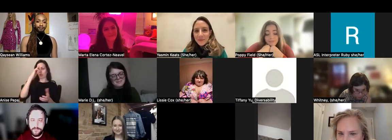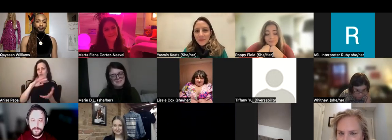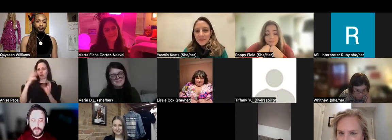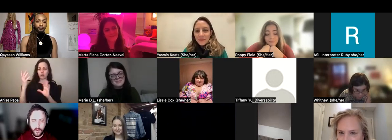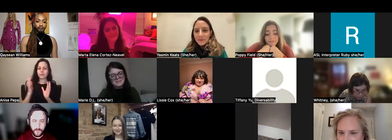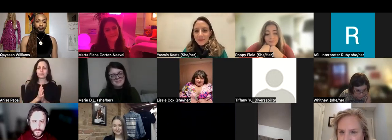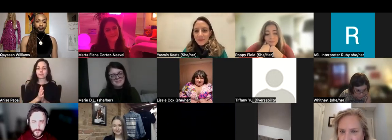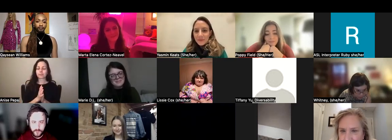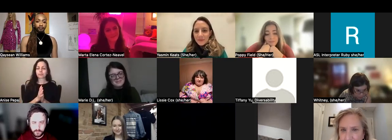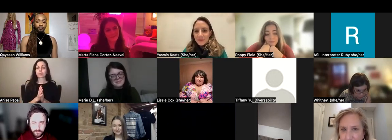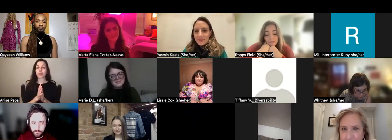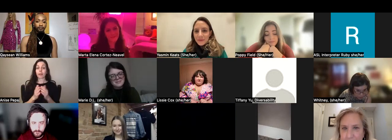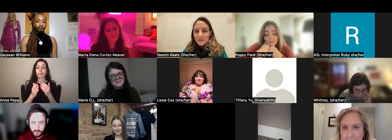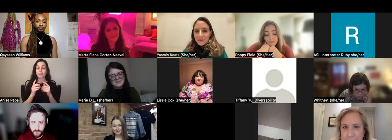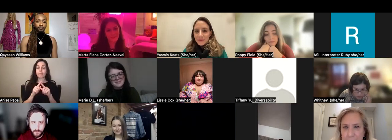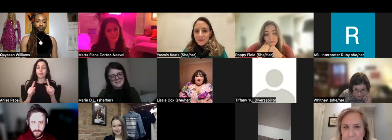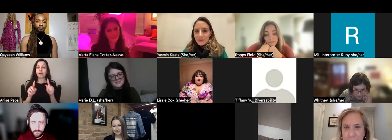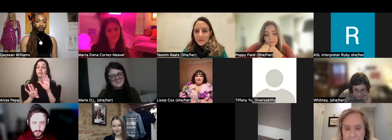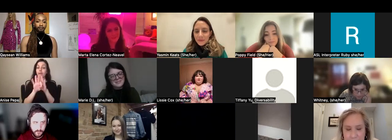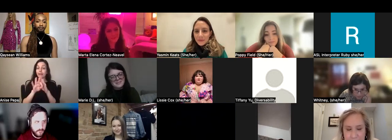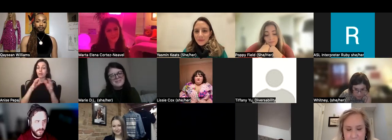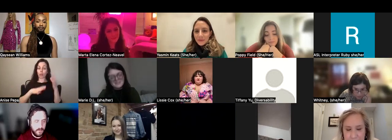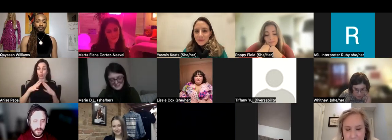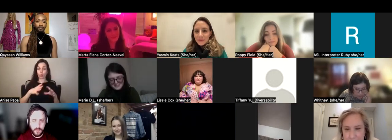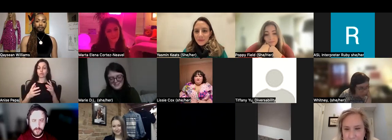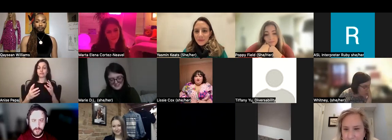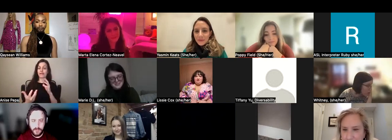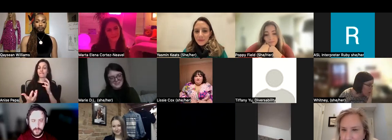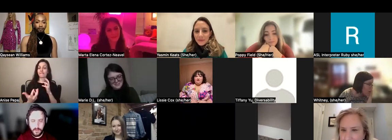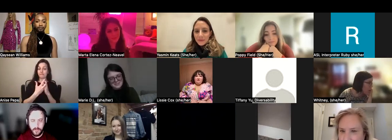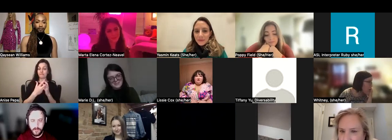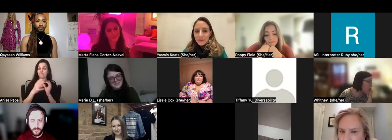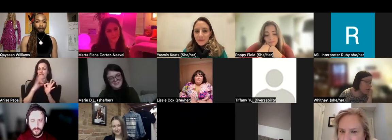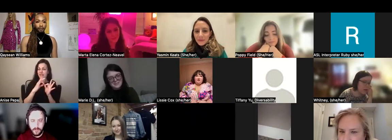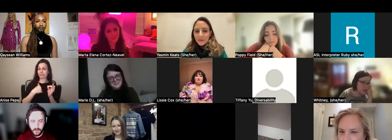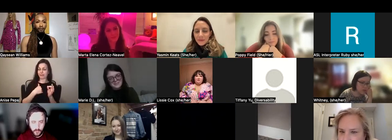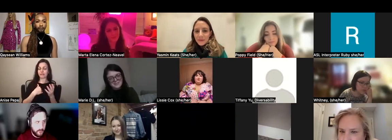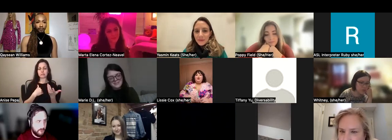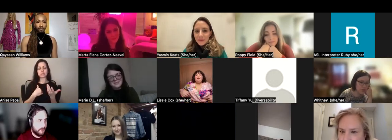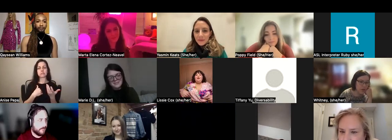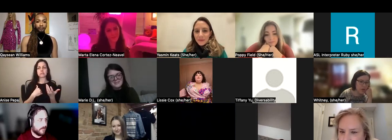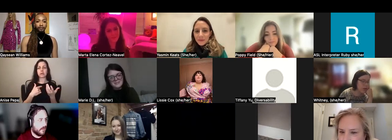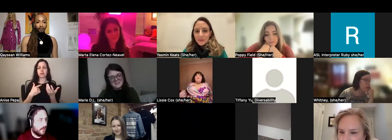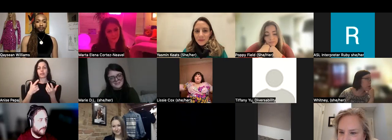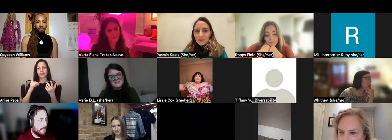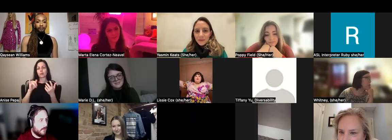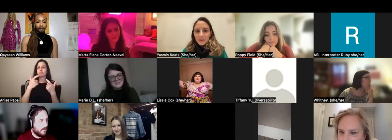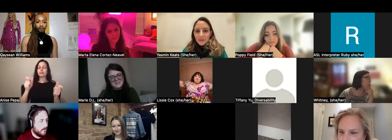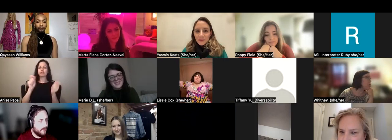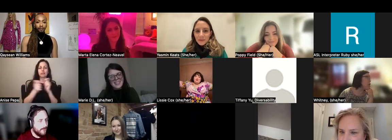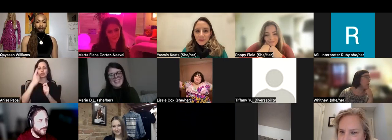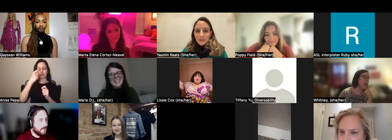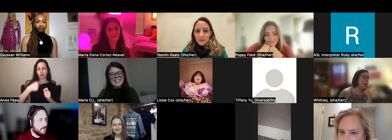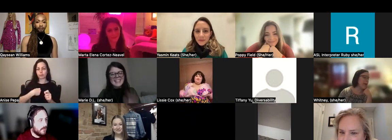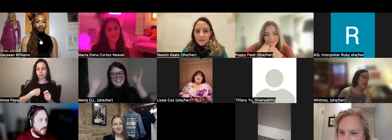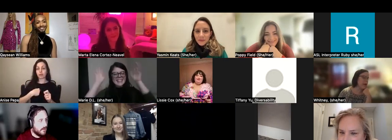yeah, so it's just like finding clothes that fit me in the more recent years has been a huge life changer. Like, they make funky dresses in